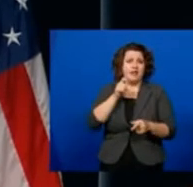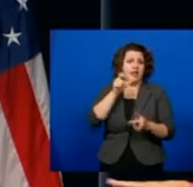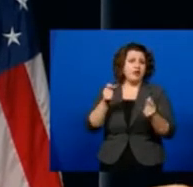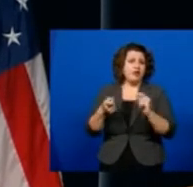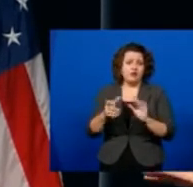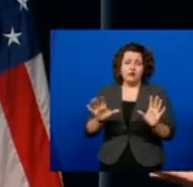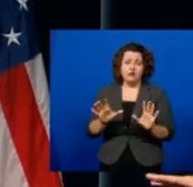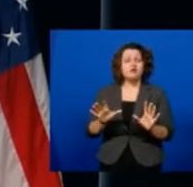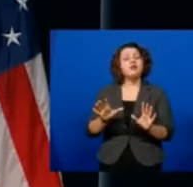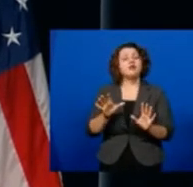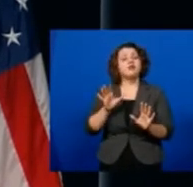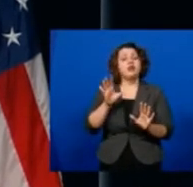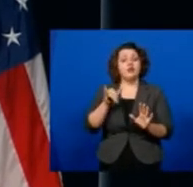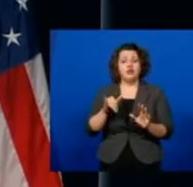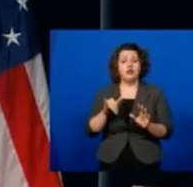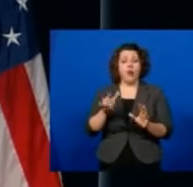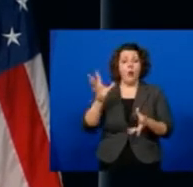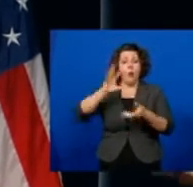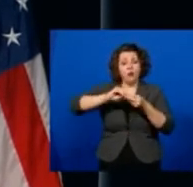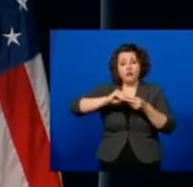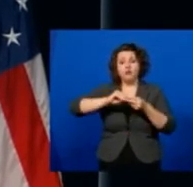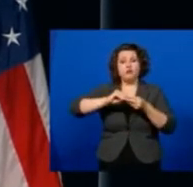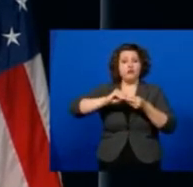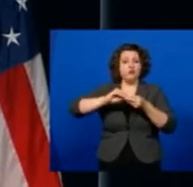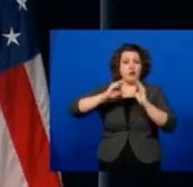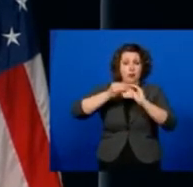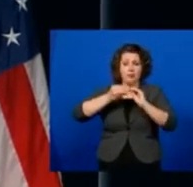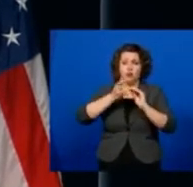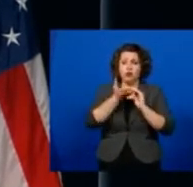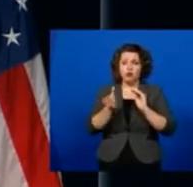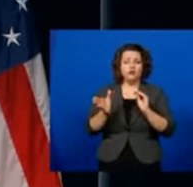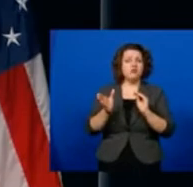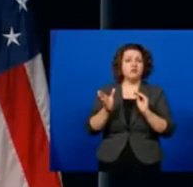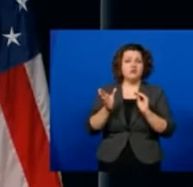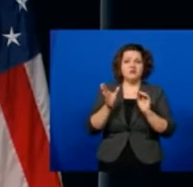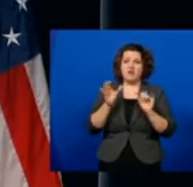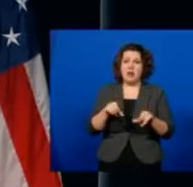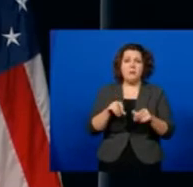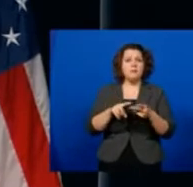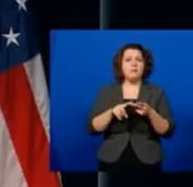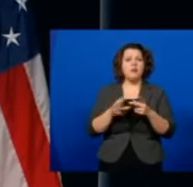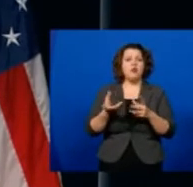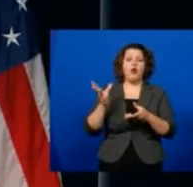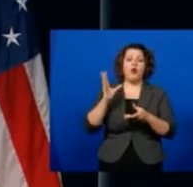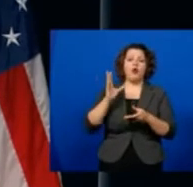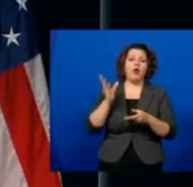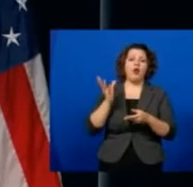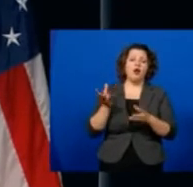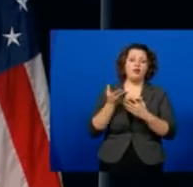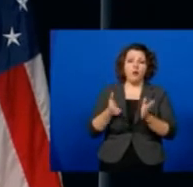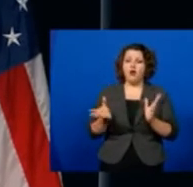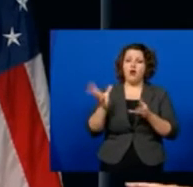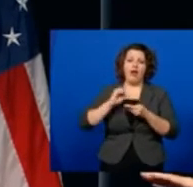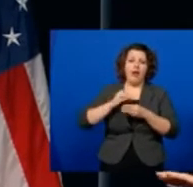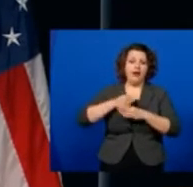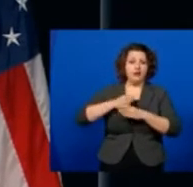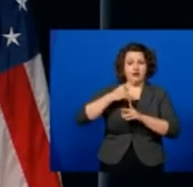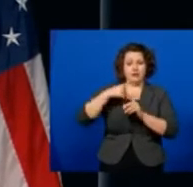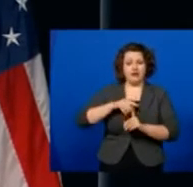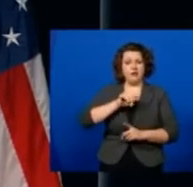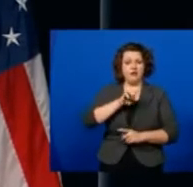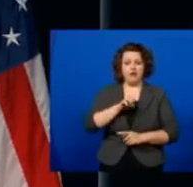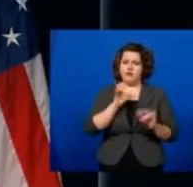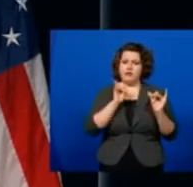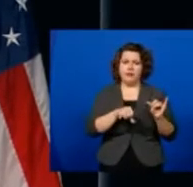The overall numbers didn't change. They were the same. The overall average positivity rate didn't change. It was